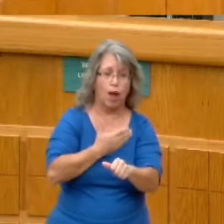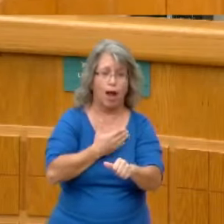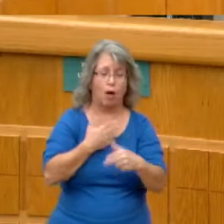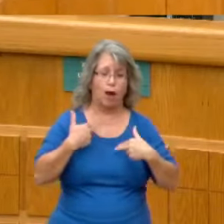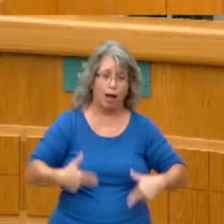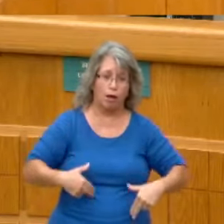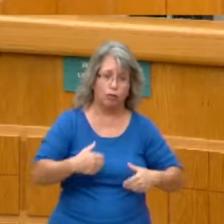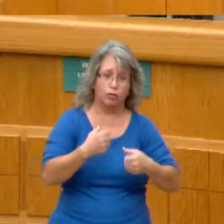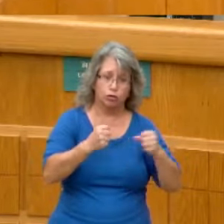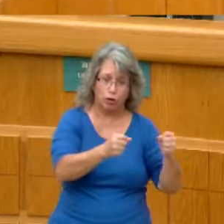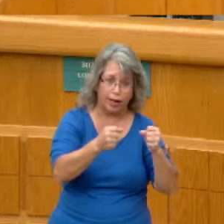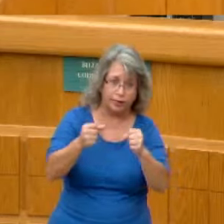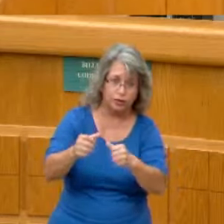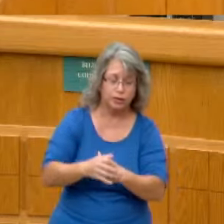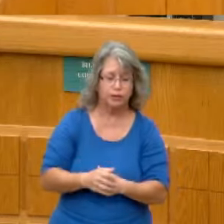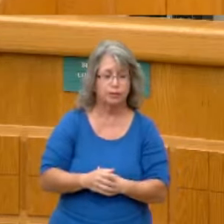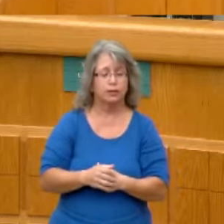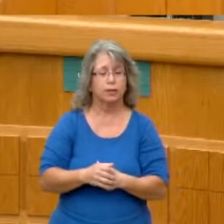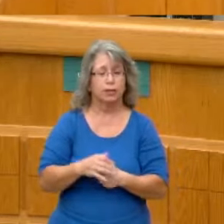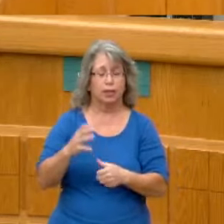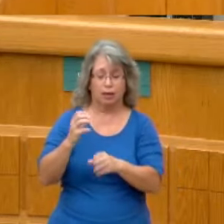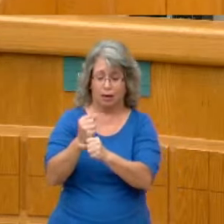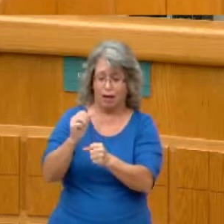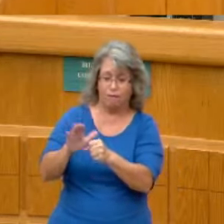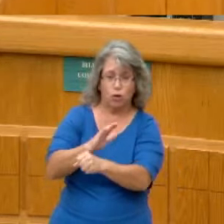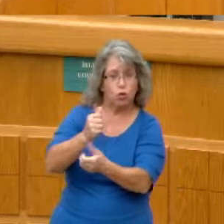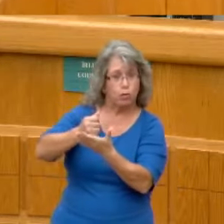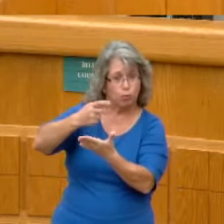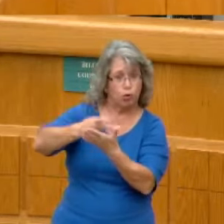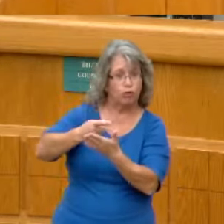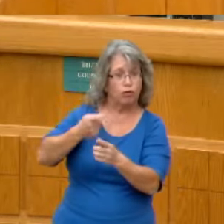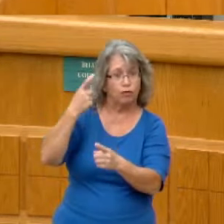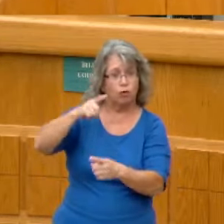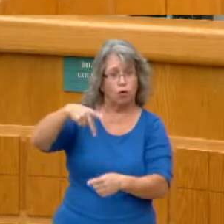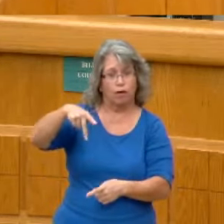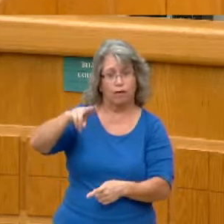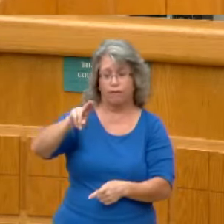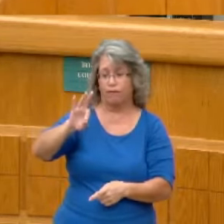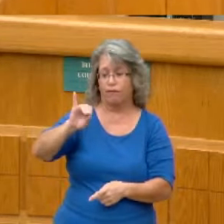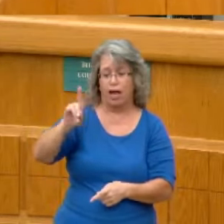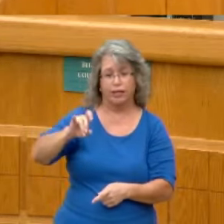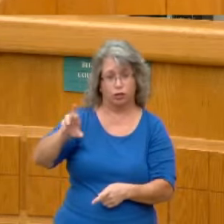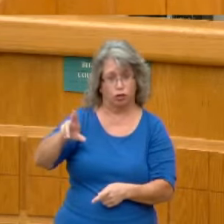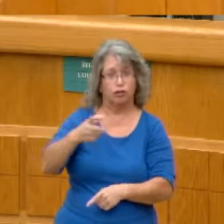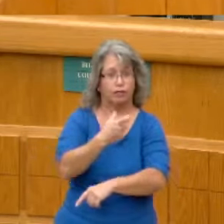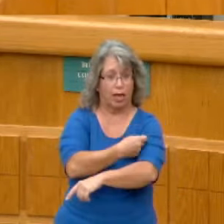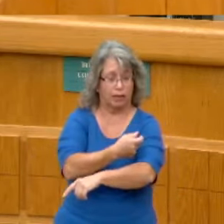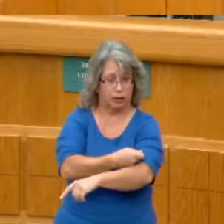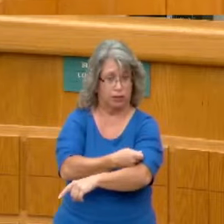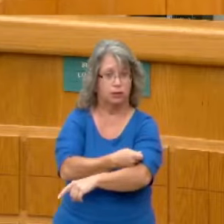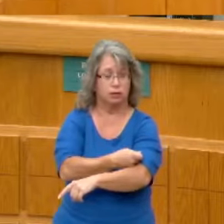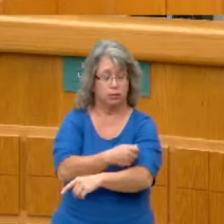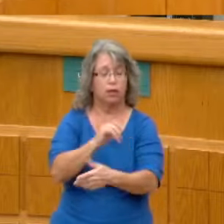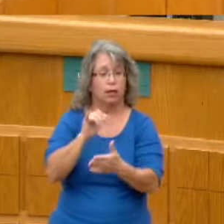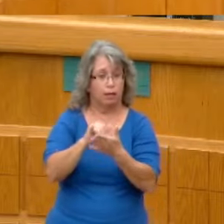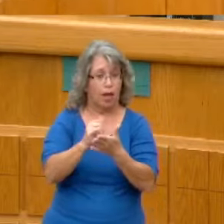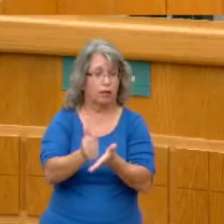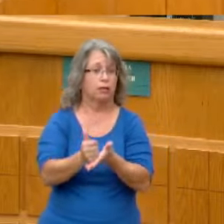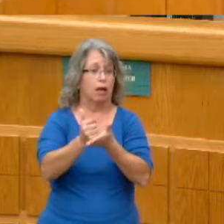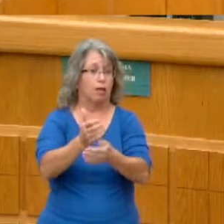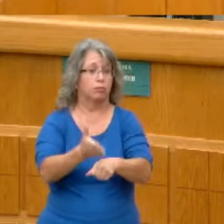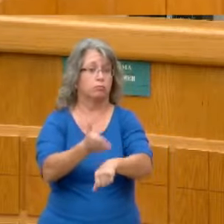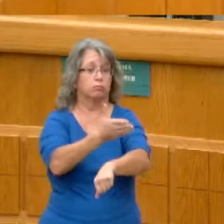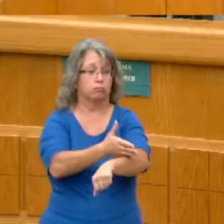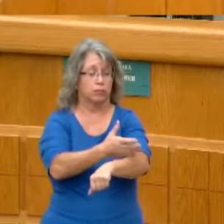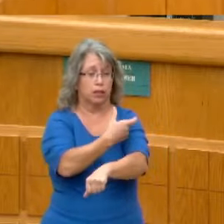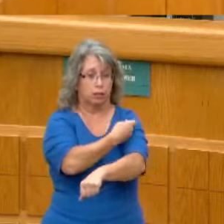of the Pfizer vaccine, vaccination rates have increased in August. Another cause for the increase in vaccinations